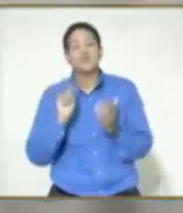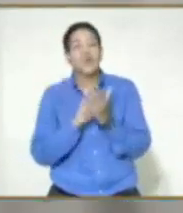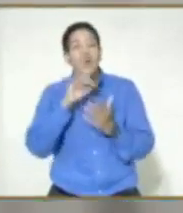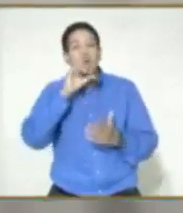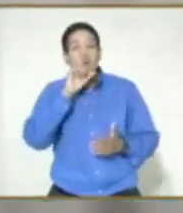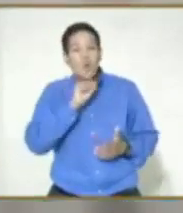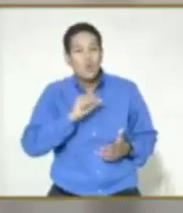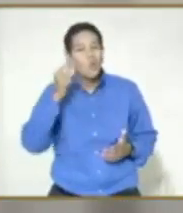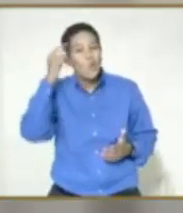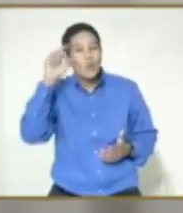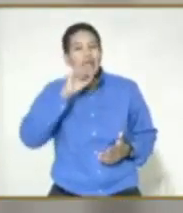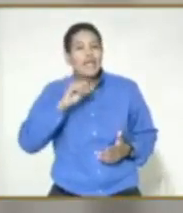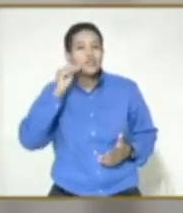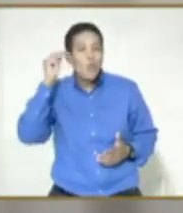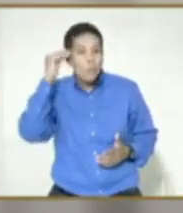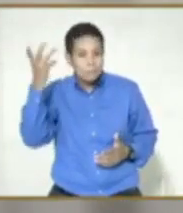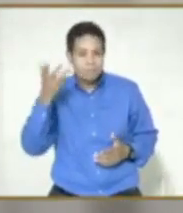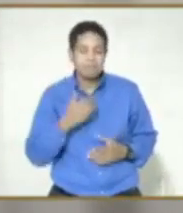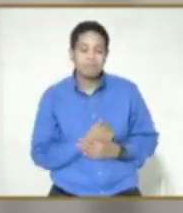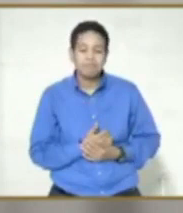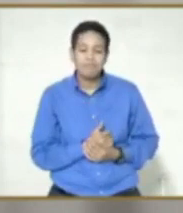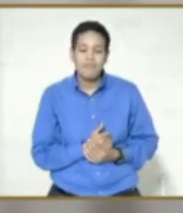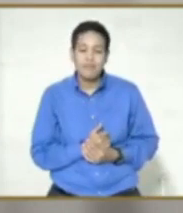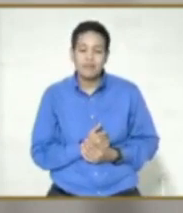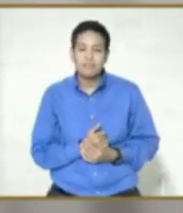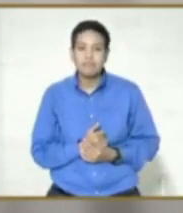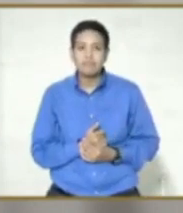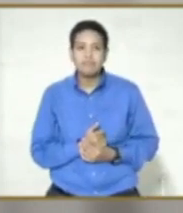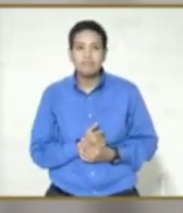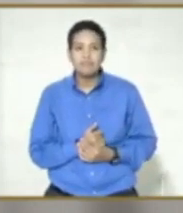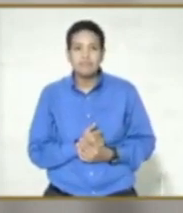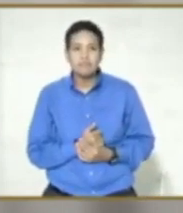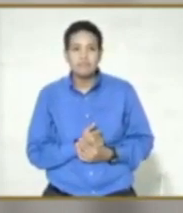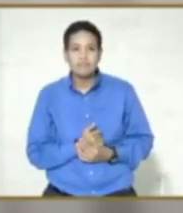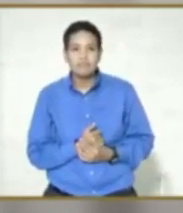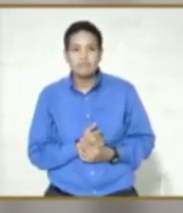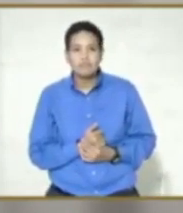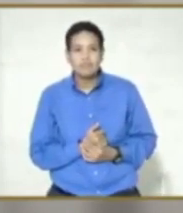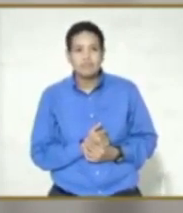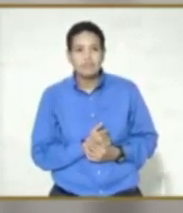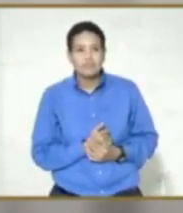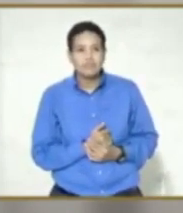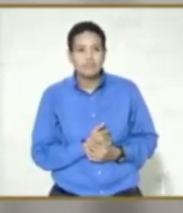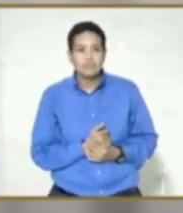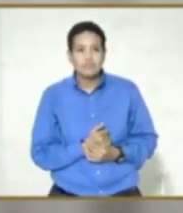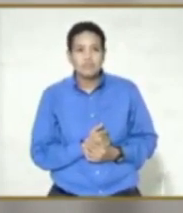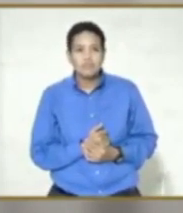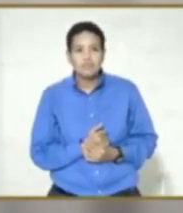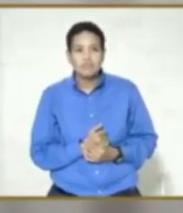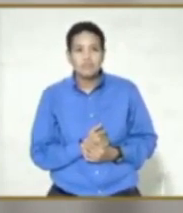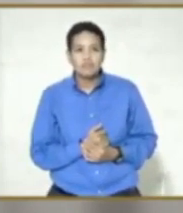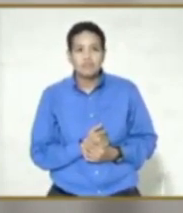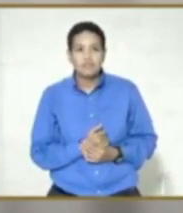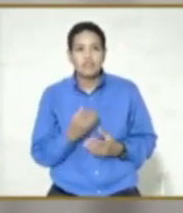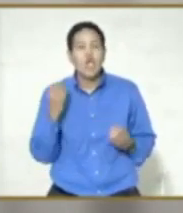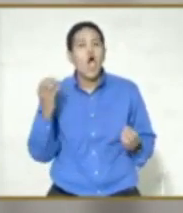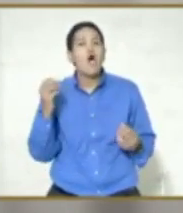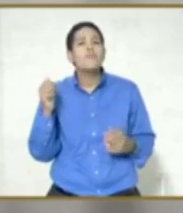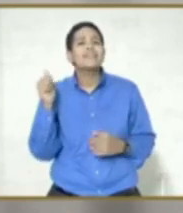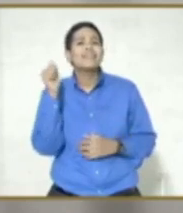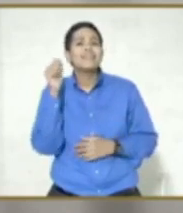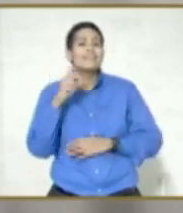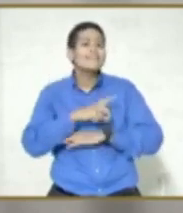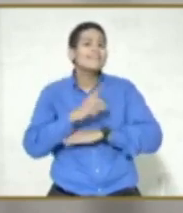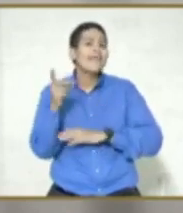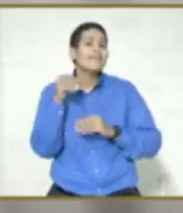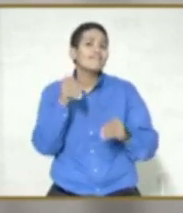Thank you, Minister. Another question coming in. How many days per week is the feeding of the homeless taking place? Is it